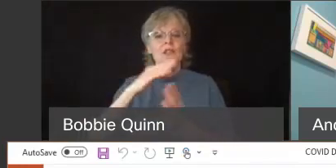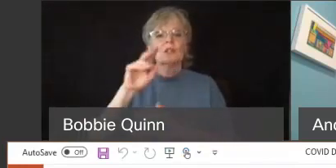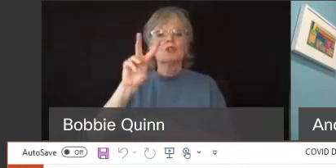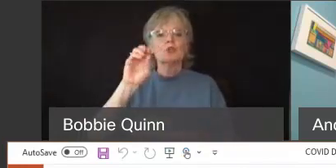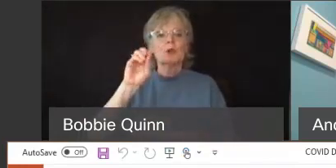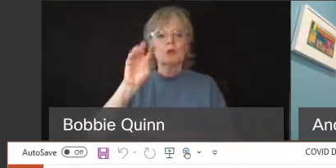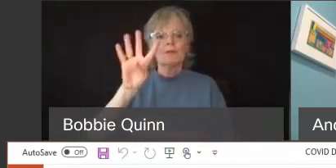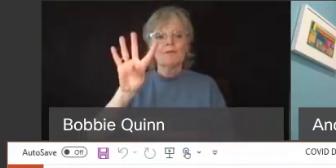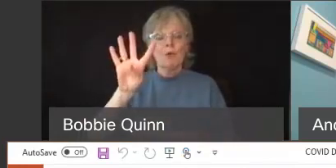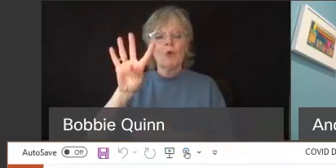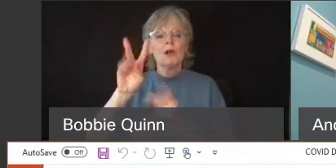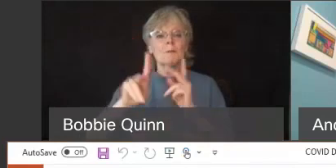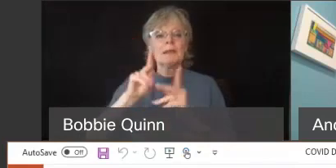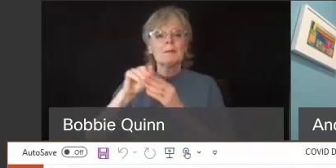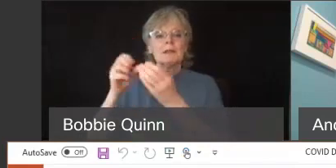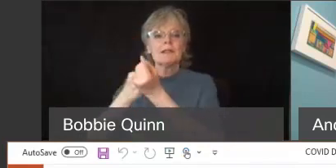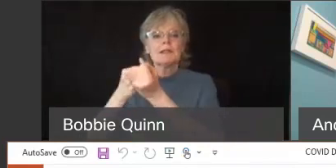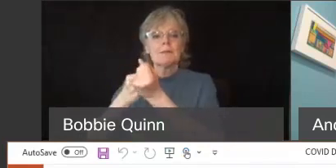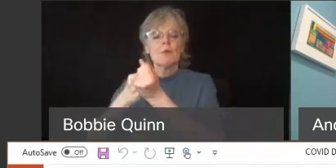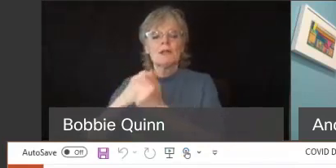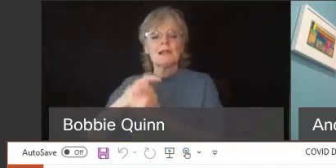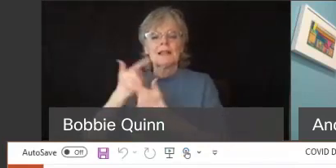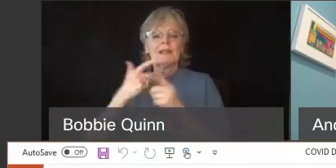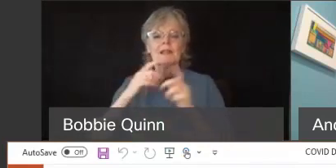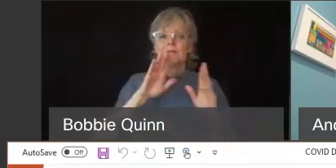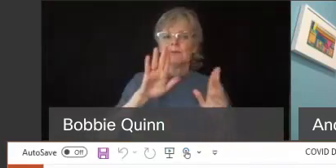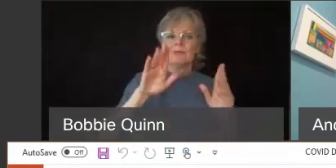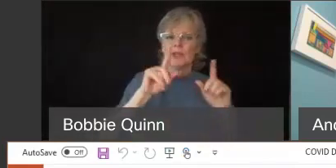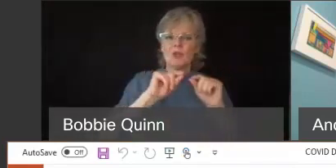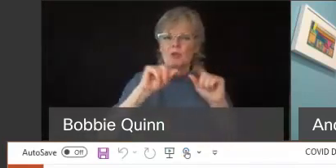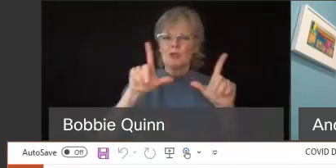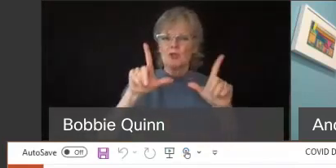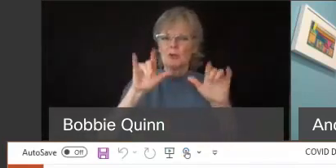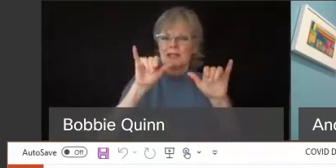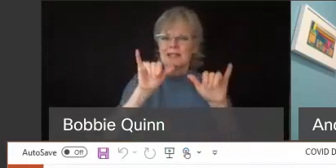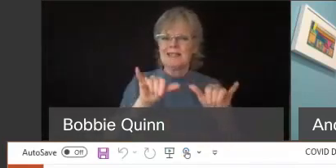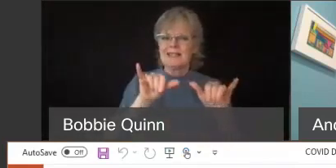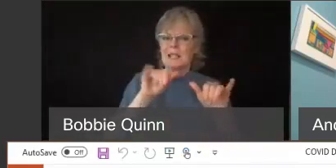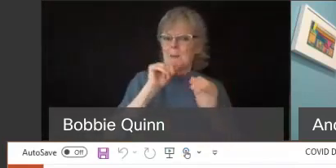living. Excuse me, Director Reese, your screen didn't change.